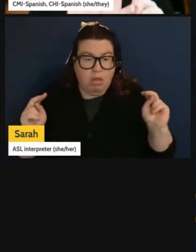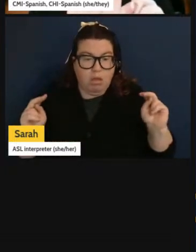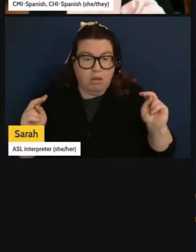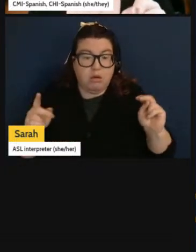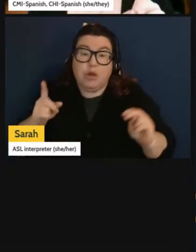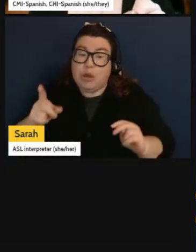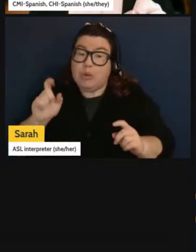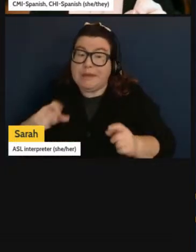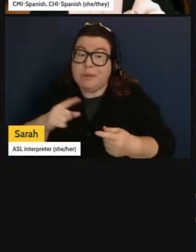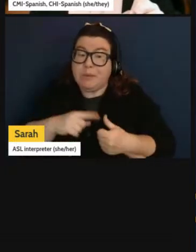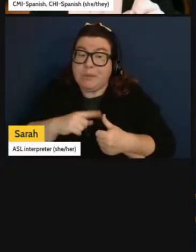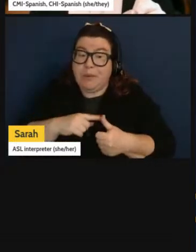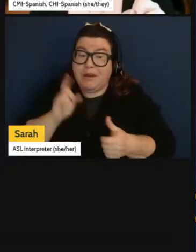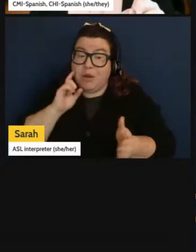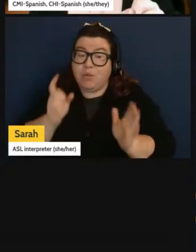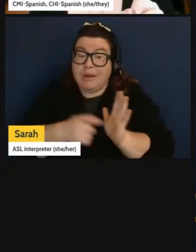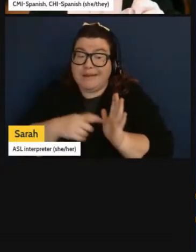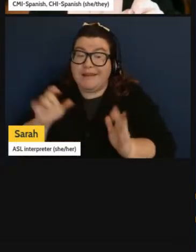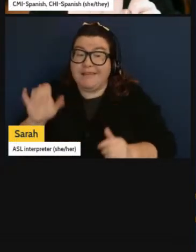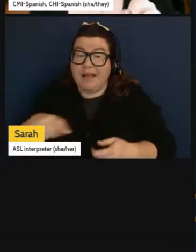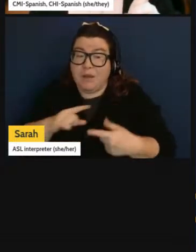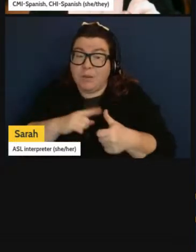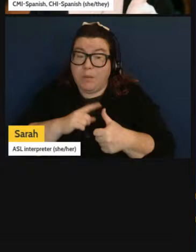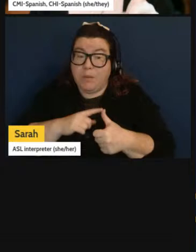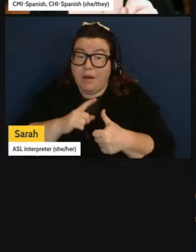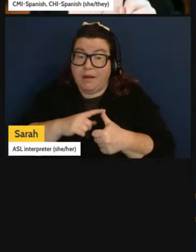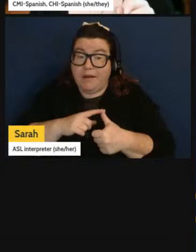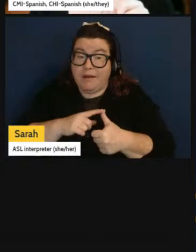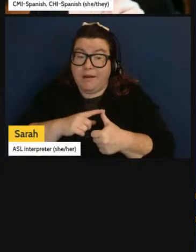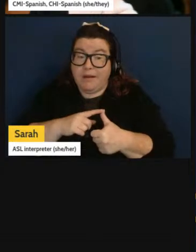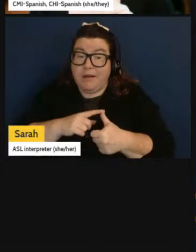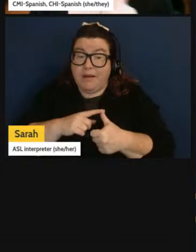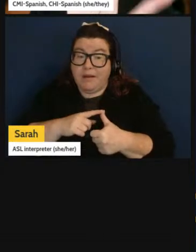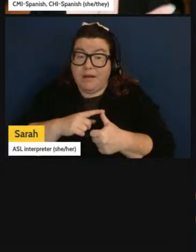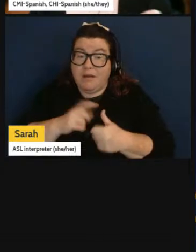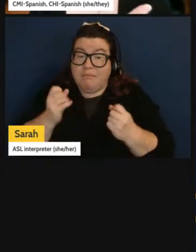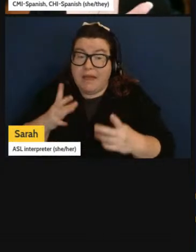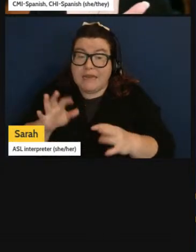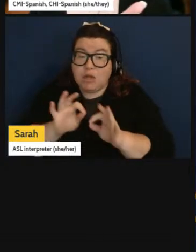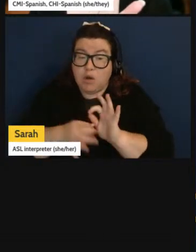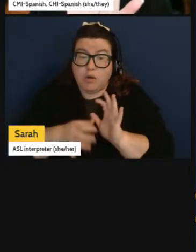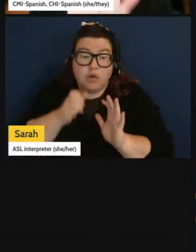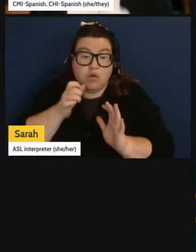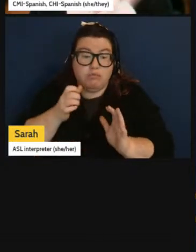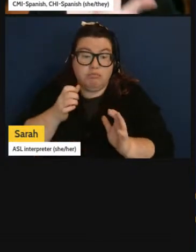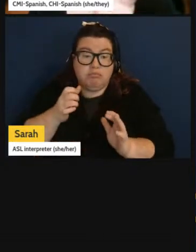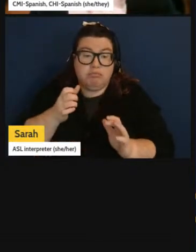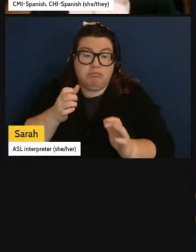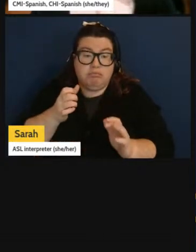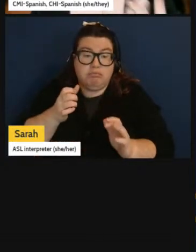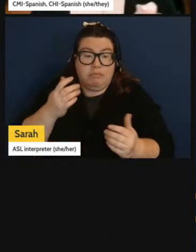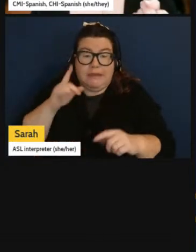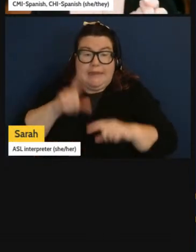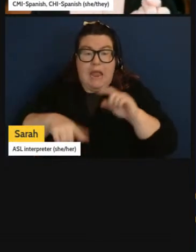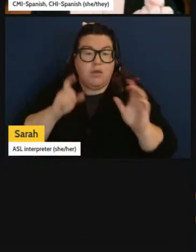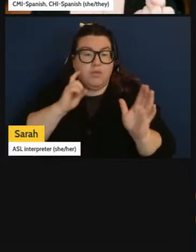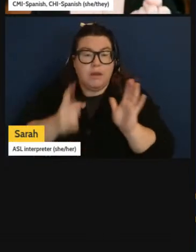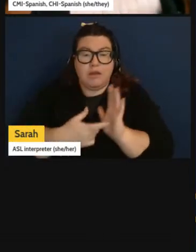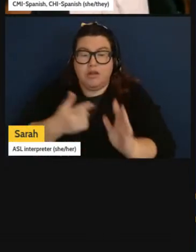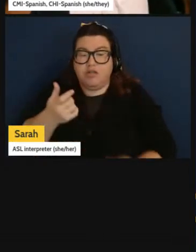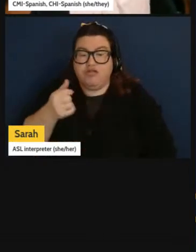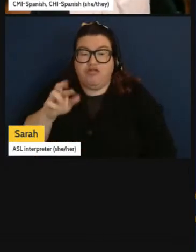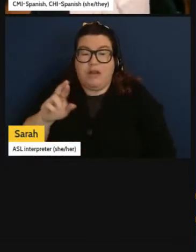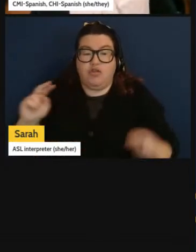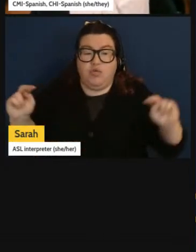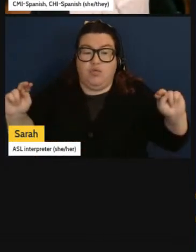to, one, recognize it. A lot of interpreters don't know, can't recognize gender neutral languages,